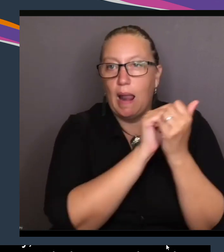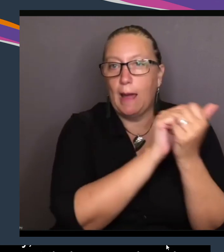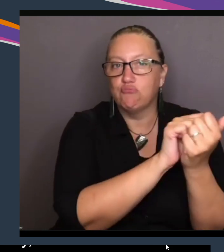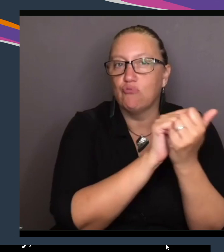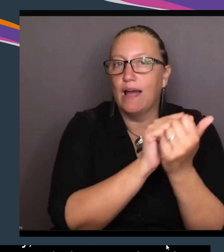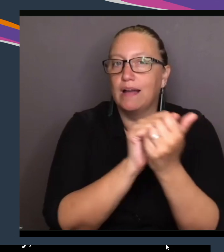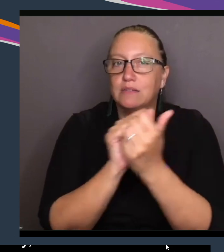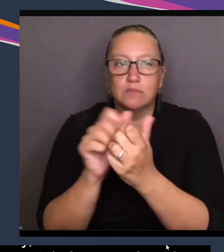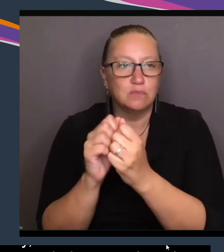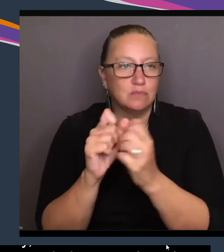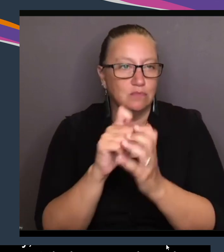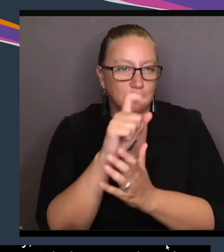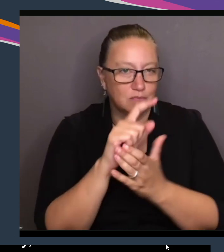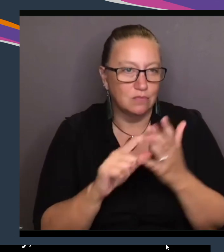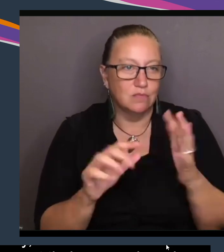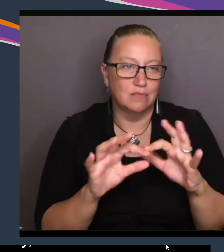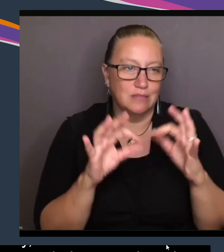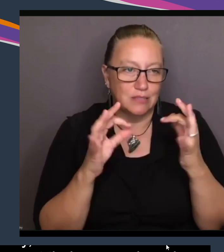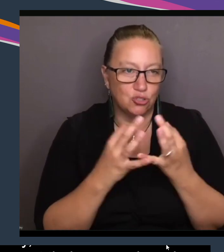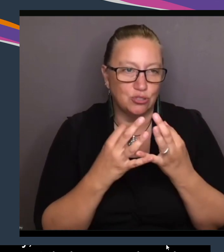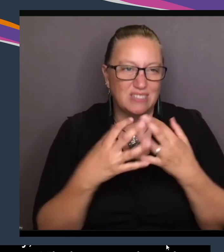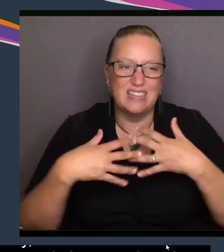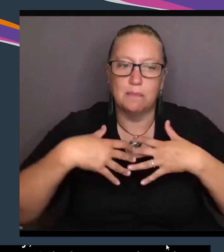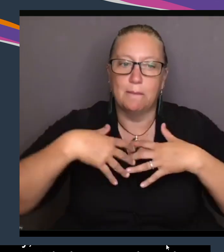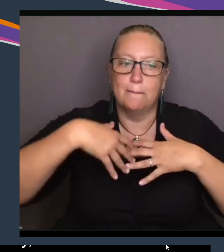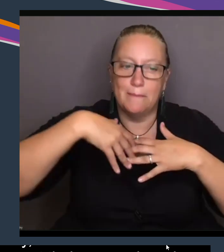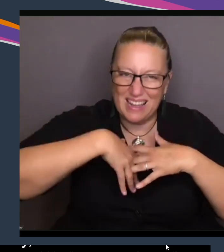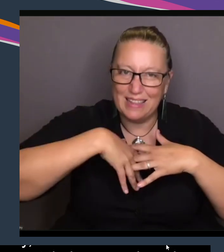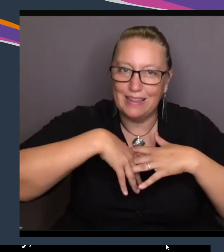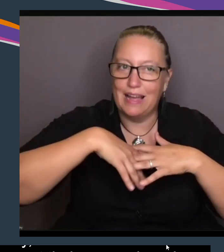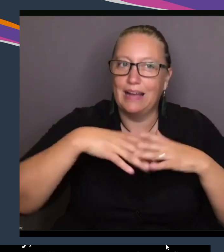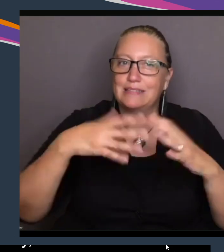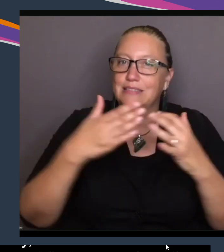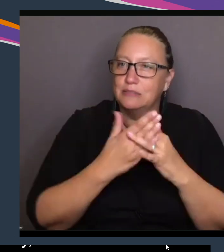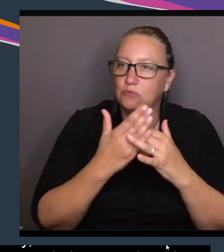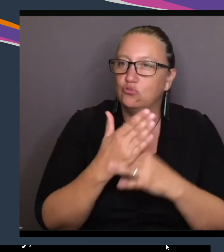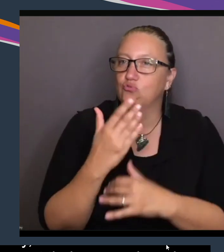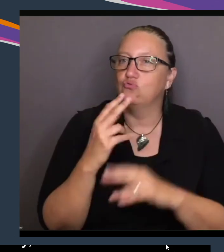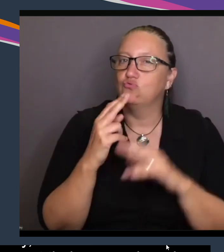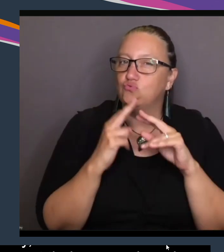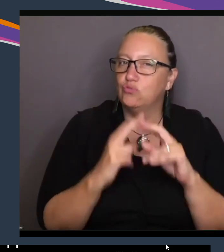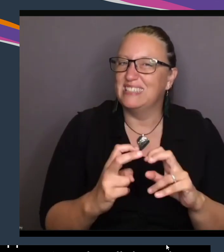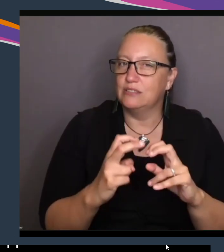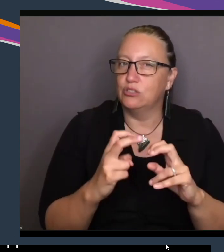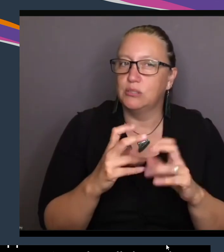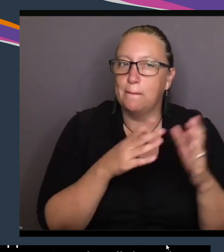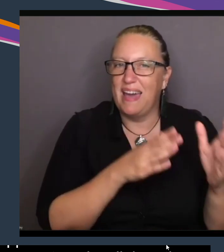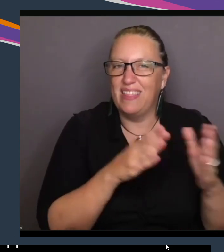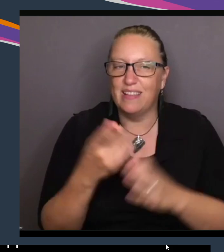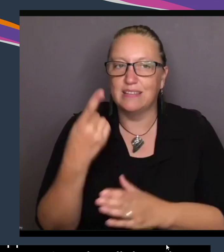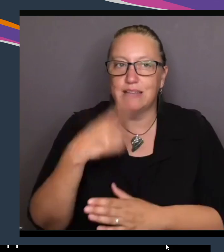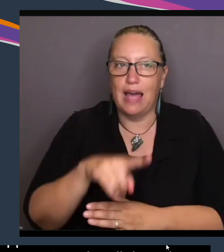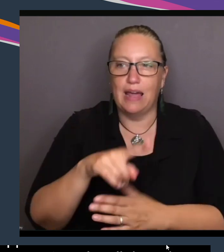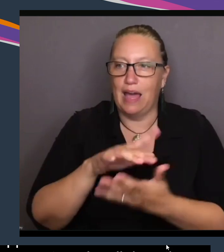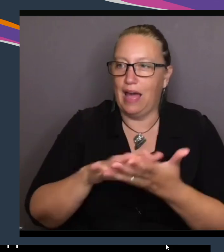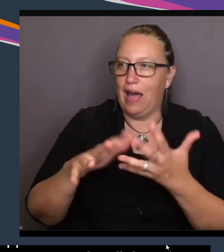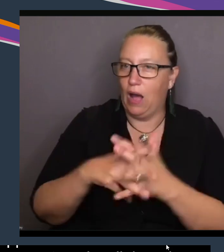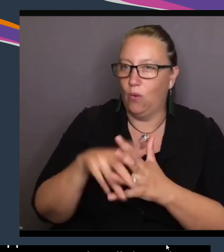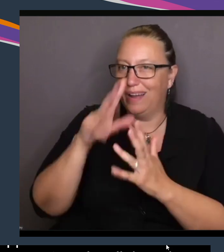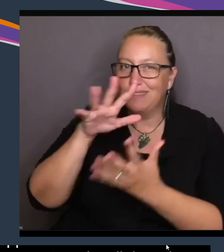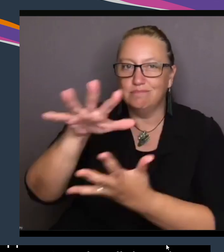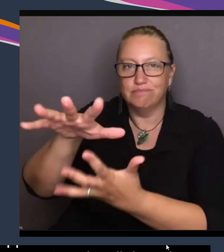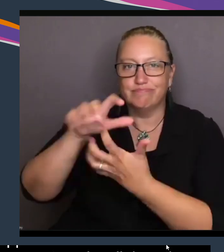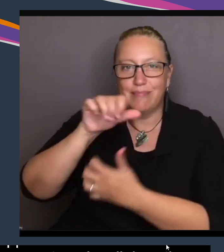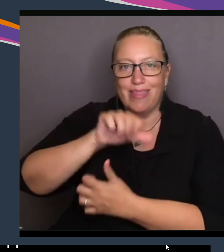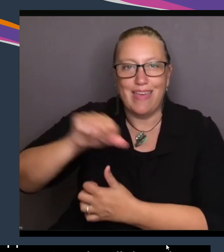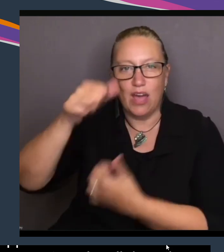organisations, embedding accessible research methods and knowledge mobilisation into their research, and a national community of